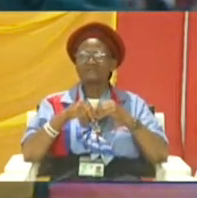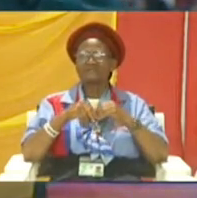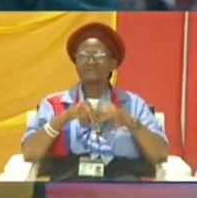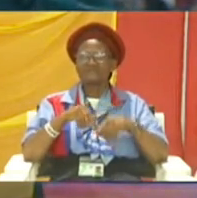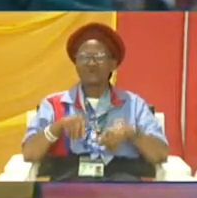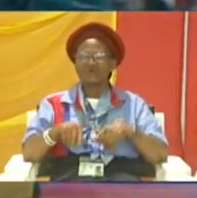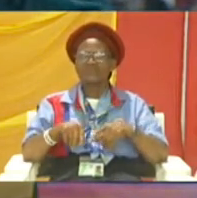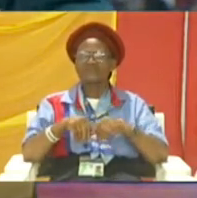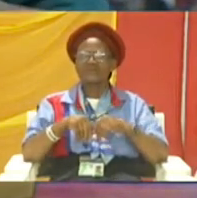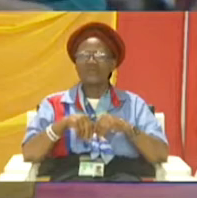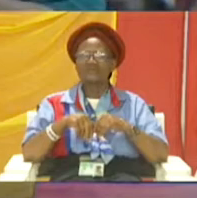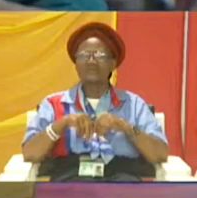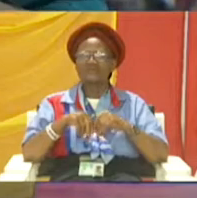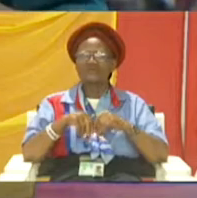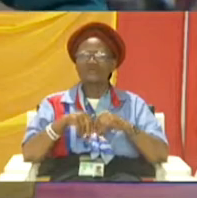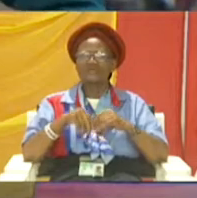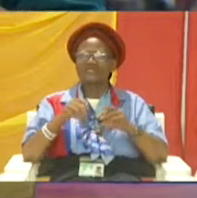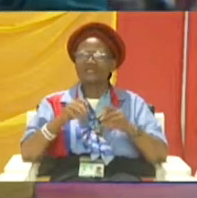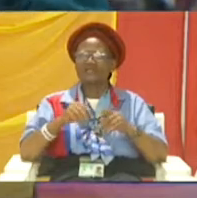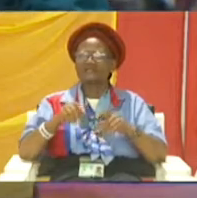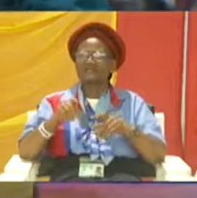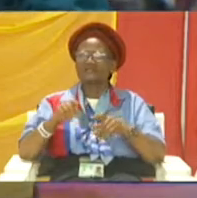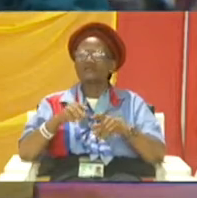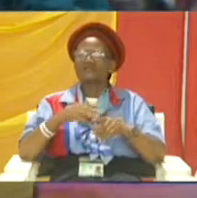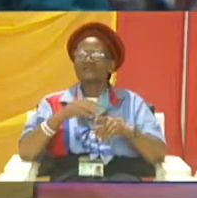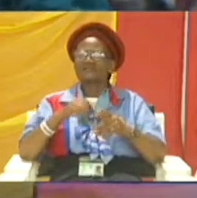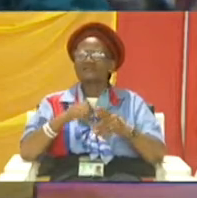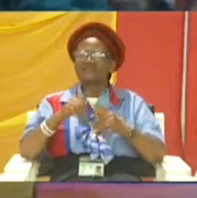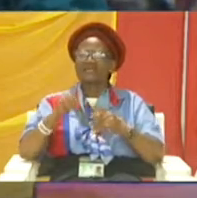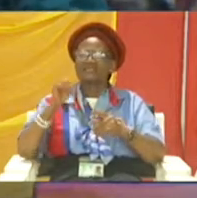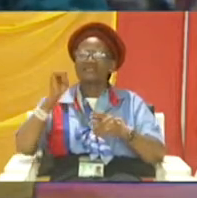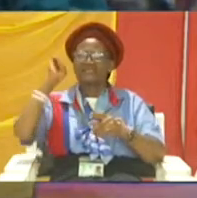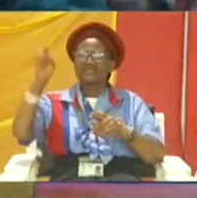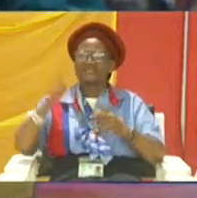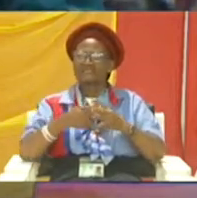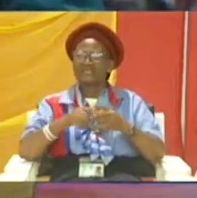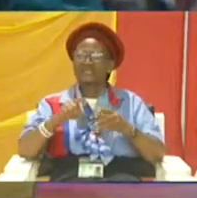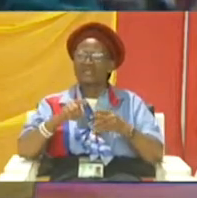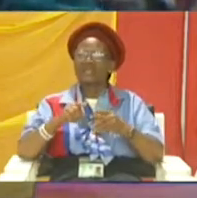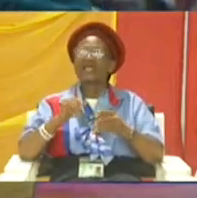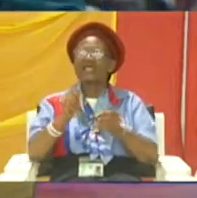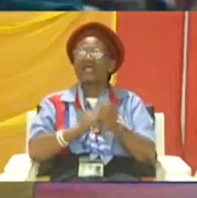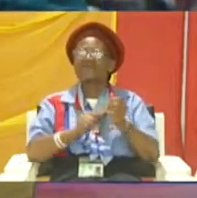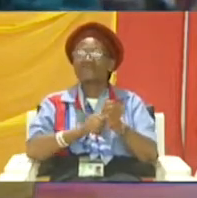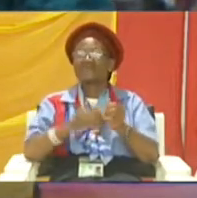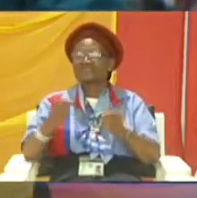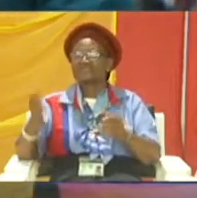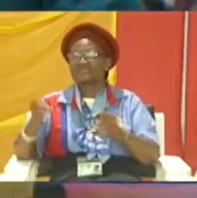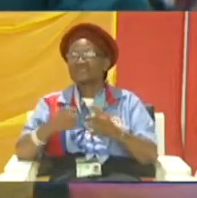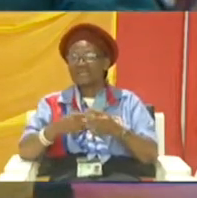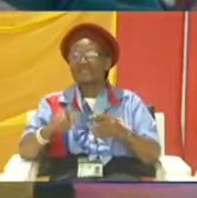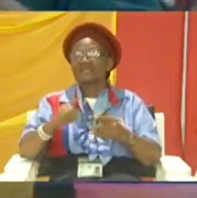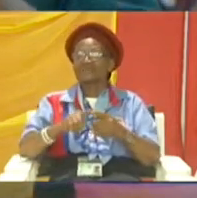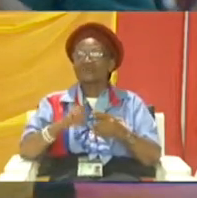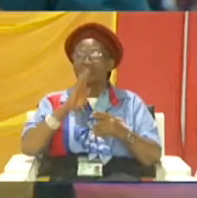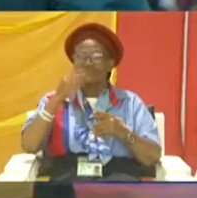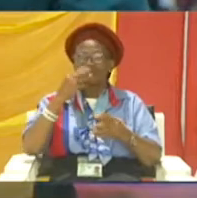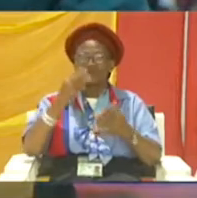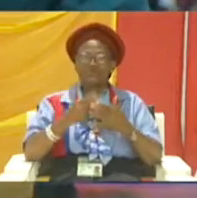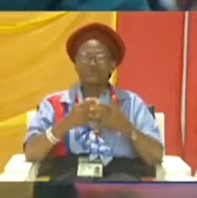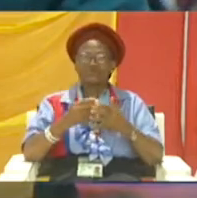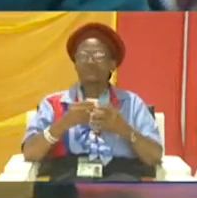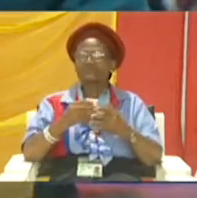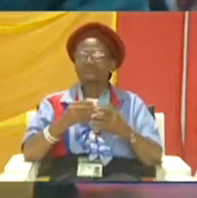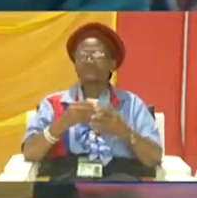And from that moment on, things began to go smoothly. Lati gbayen ewe o gbogbo bere ti ni lo siwaju ni daada fun. If you